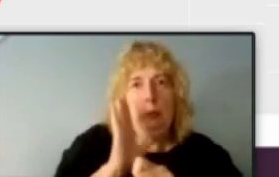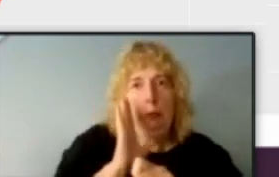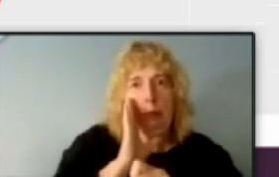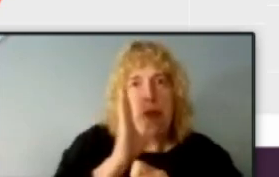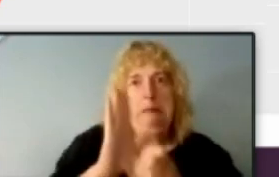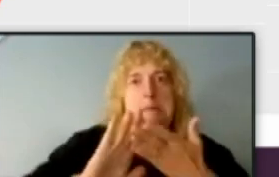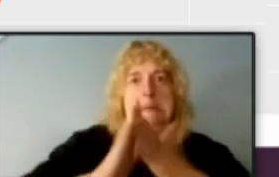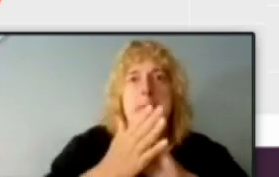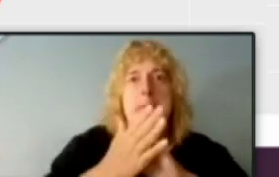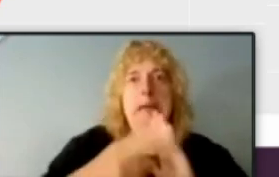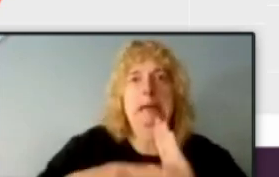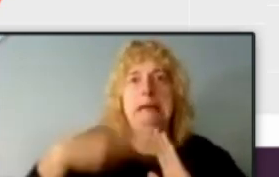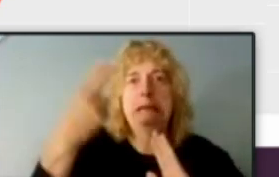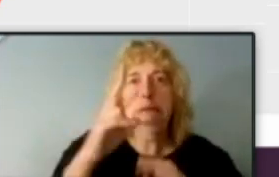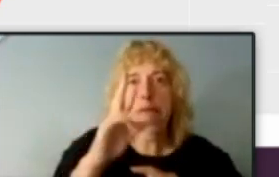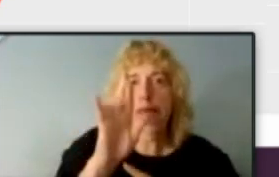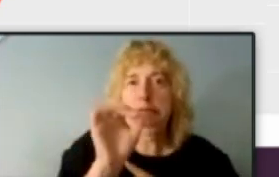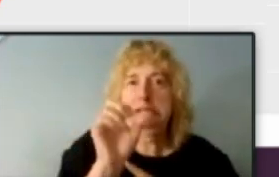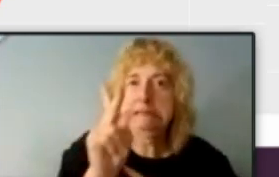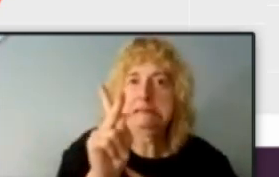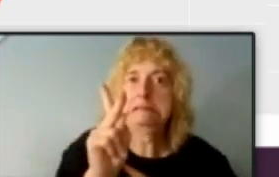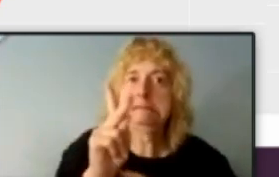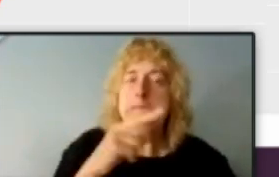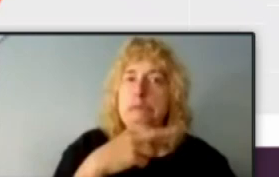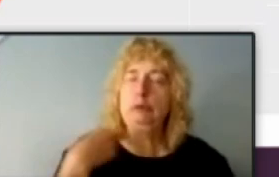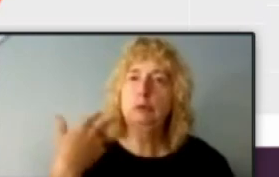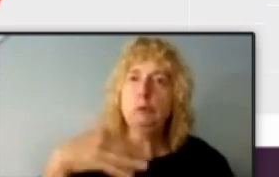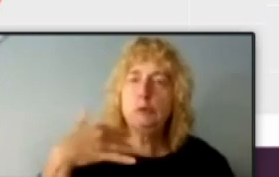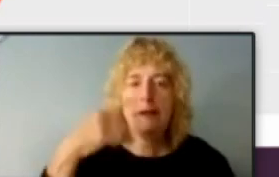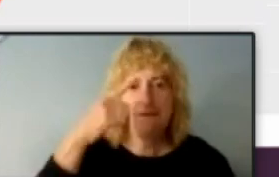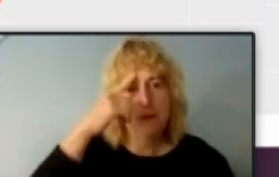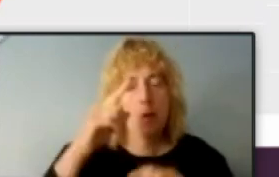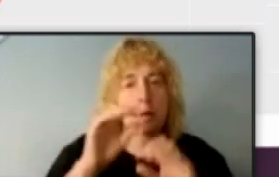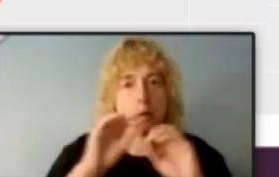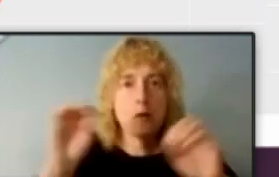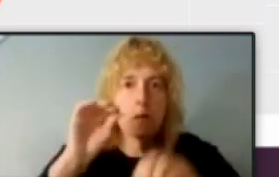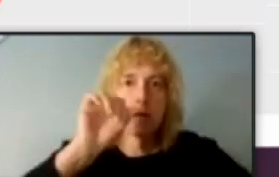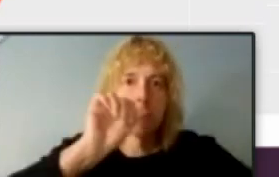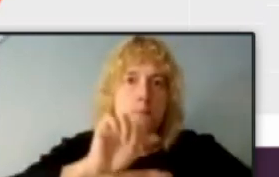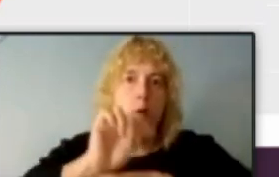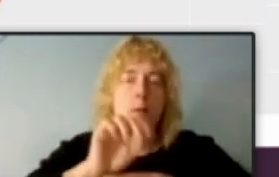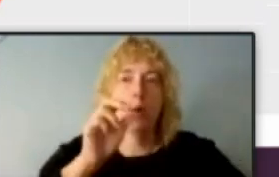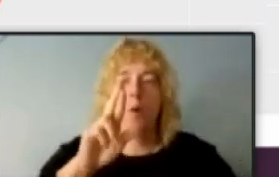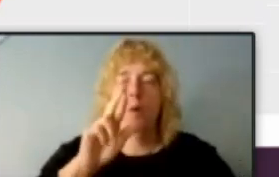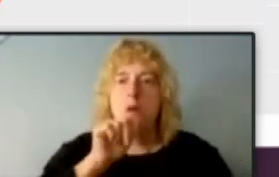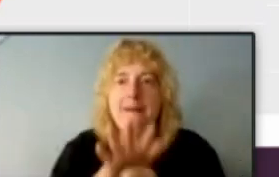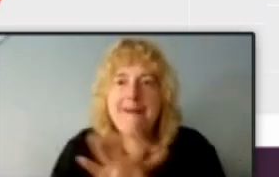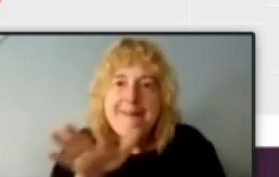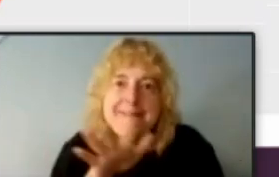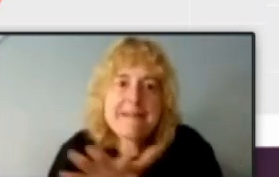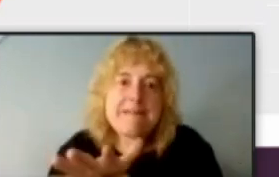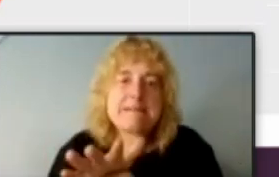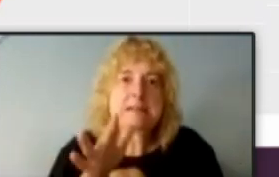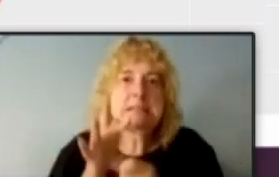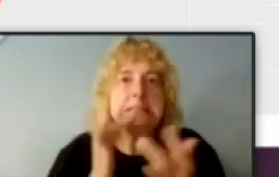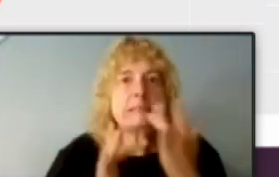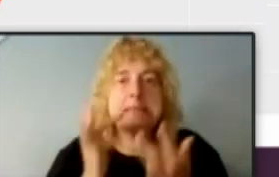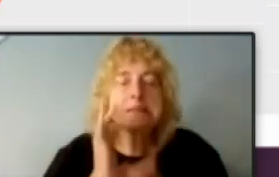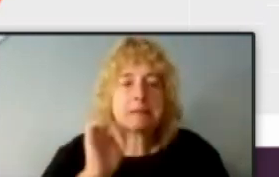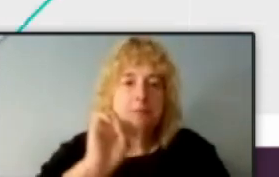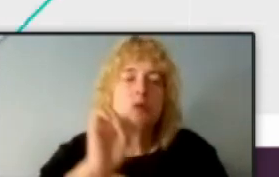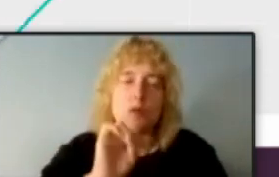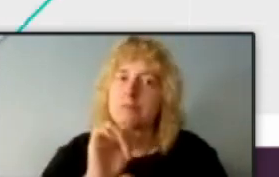and underemployment really increased substantially, particularly for the comparison families. And the